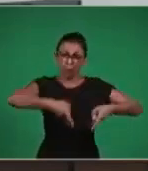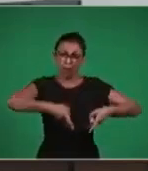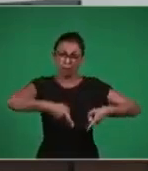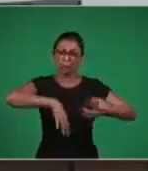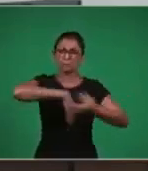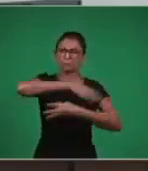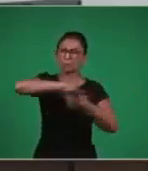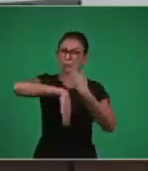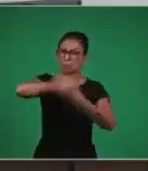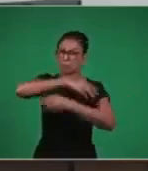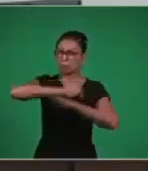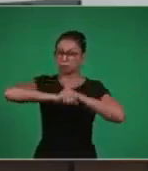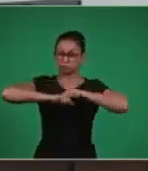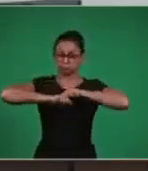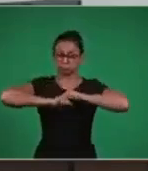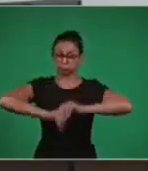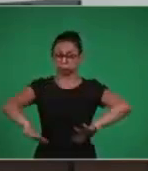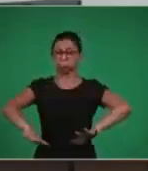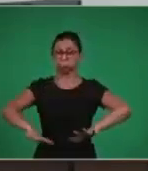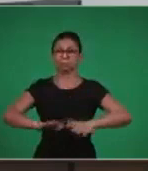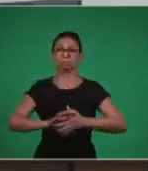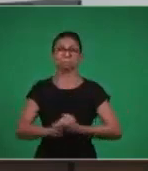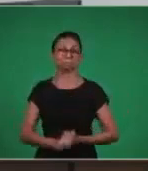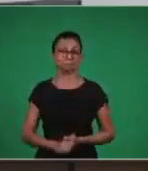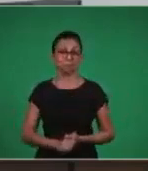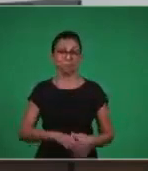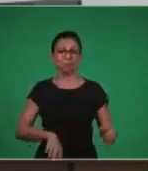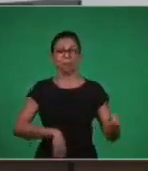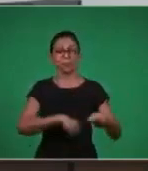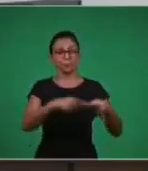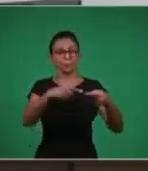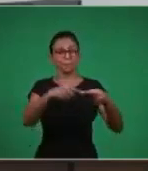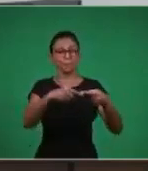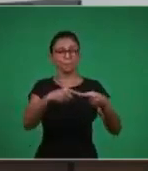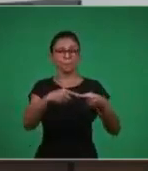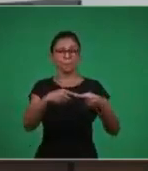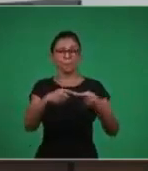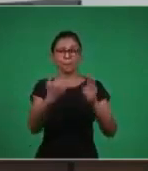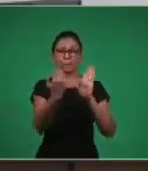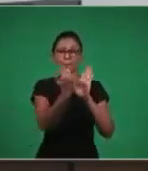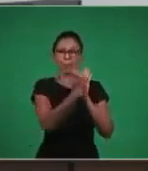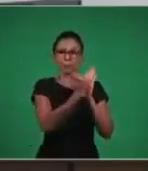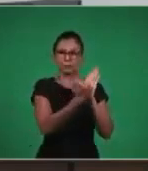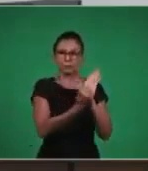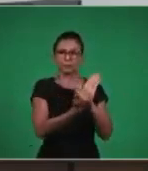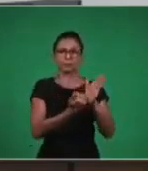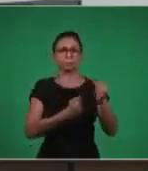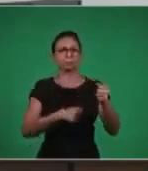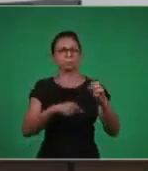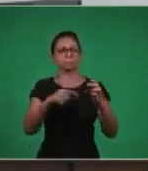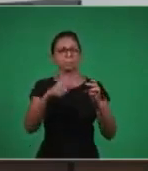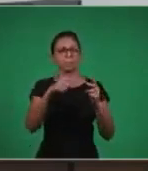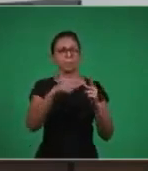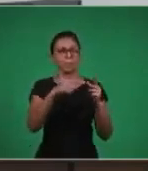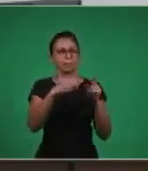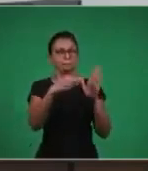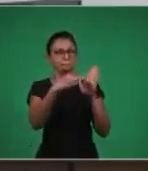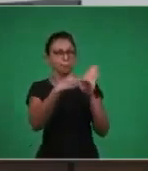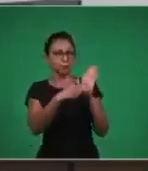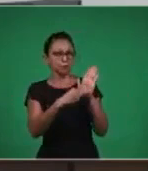of our violence is organization, methodology, to cause a child to